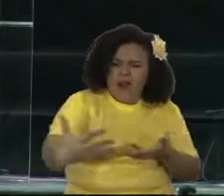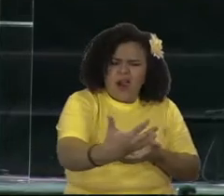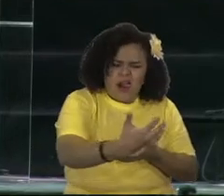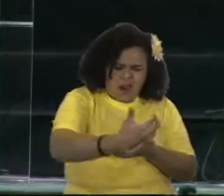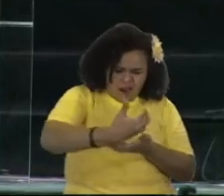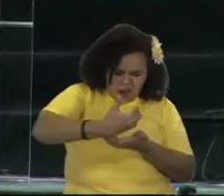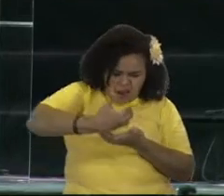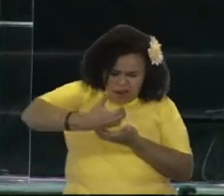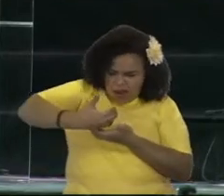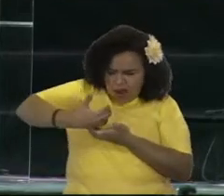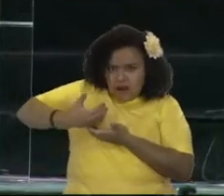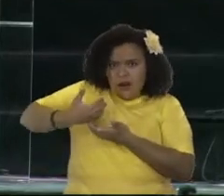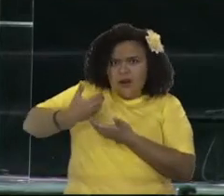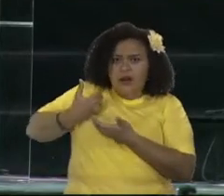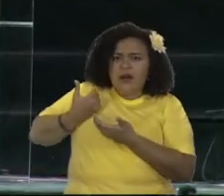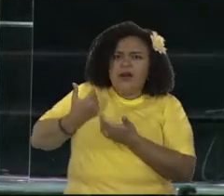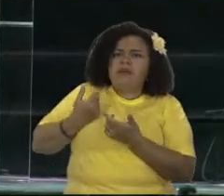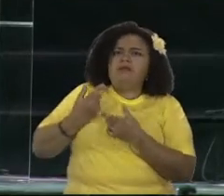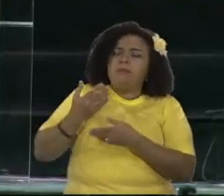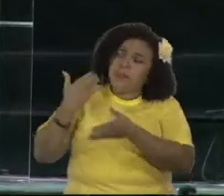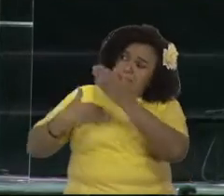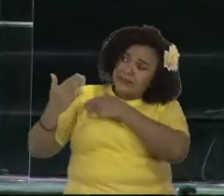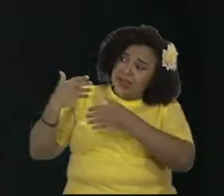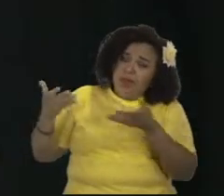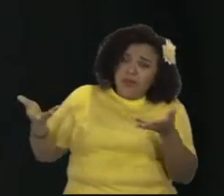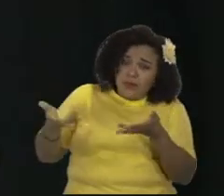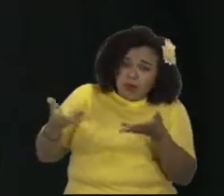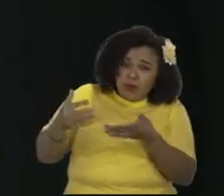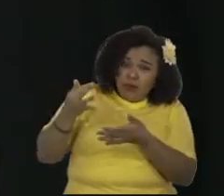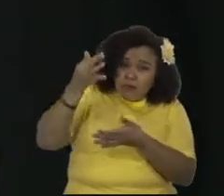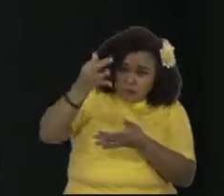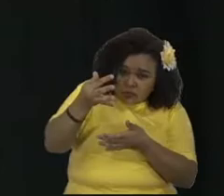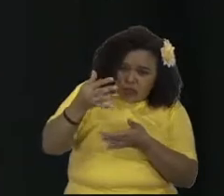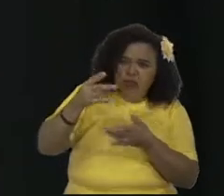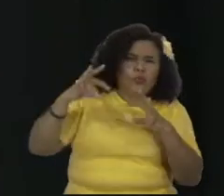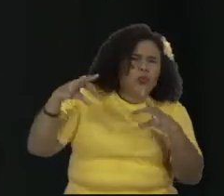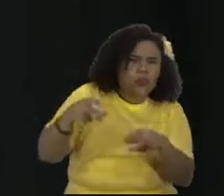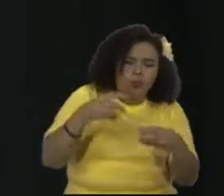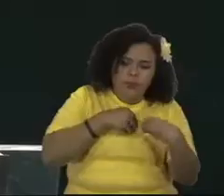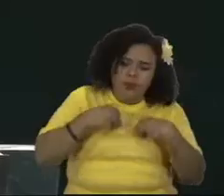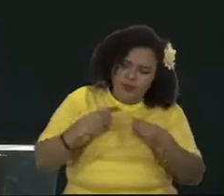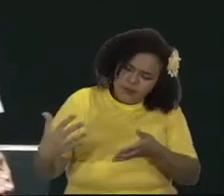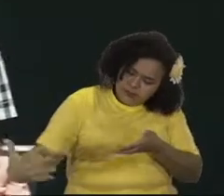the sins from all humanity. And the resurrection,